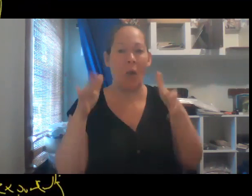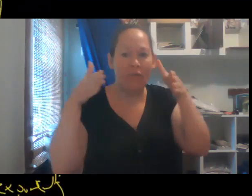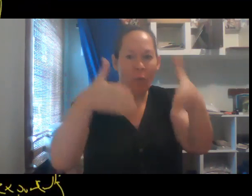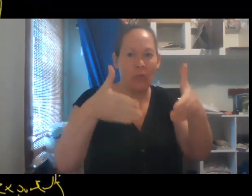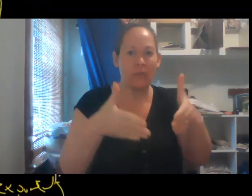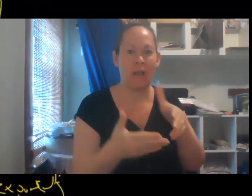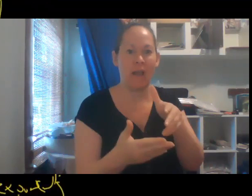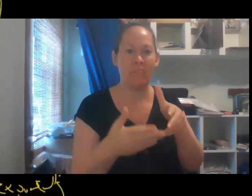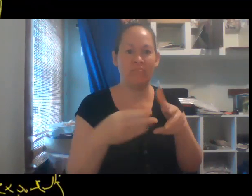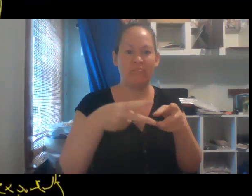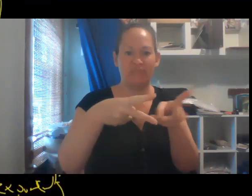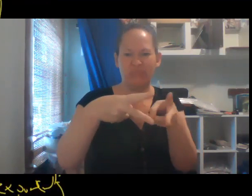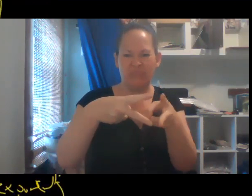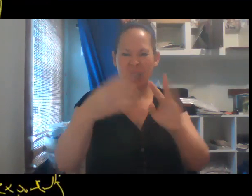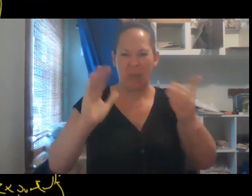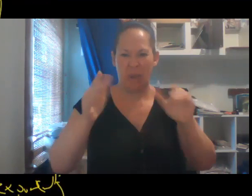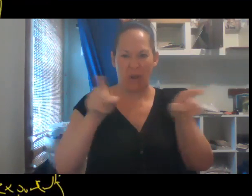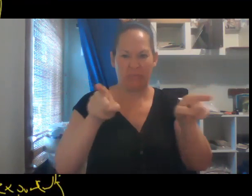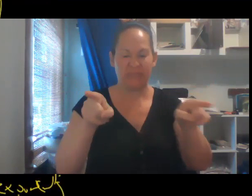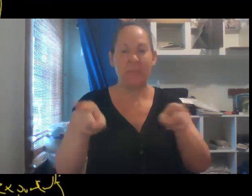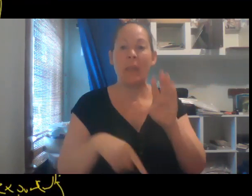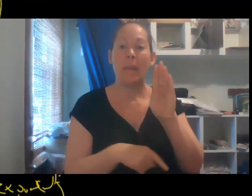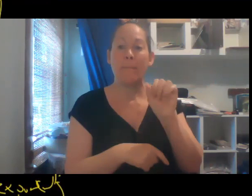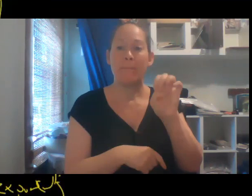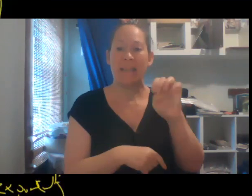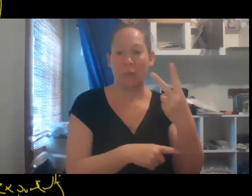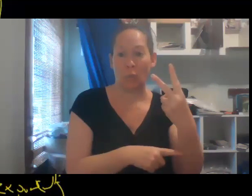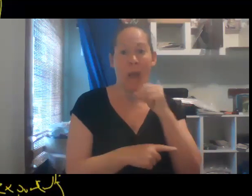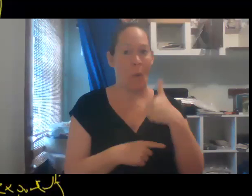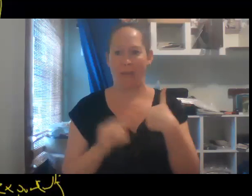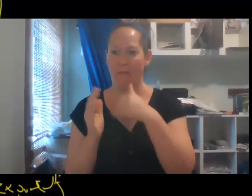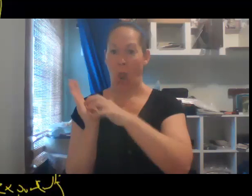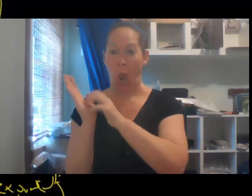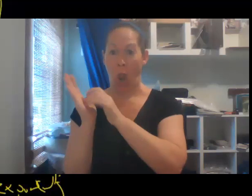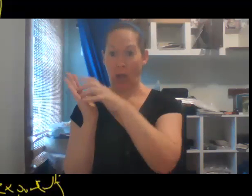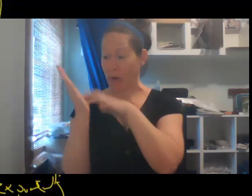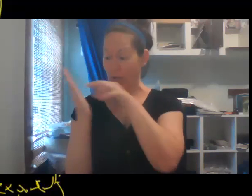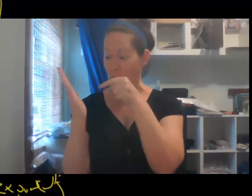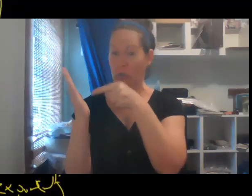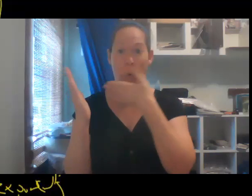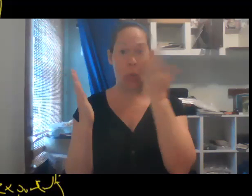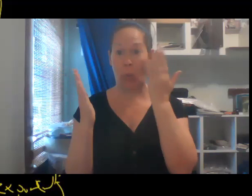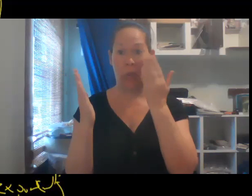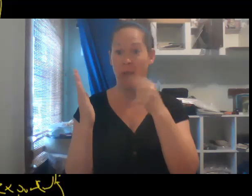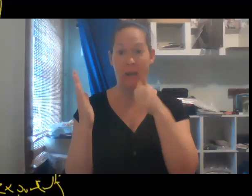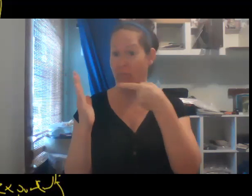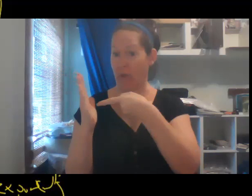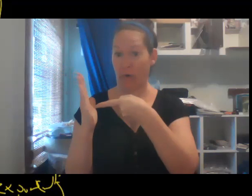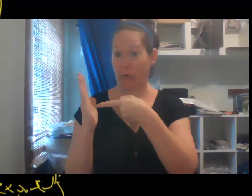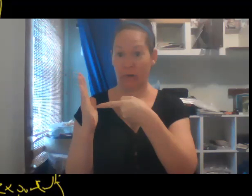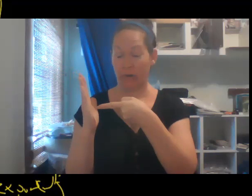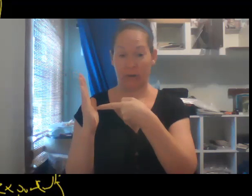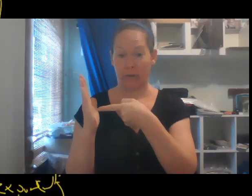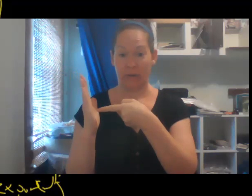between these two. Well, base 2 is something I do not have on my calculator. So I'm going to say, you know what?